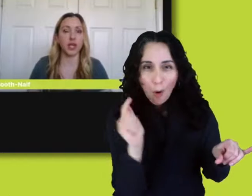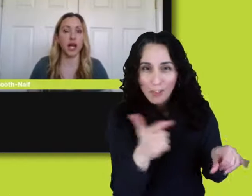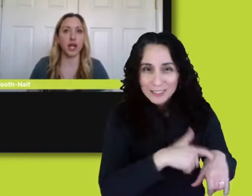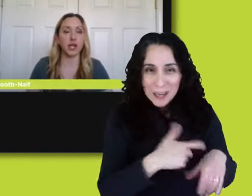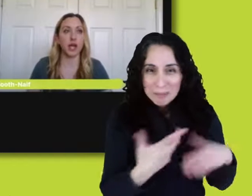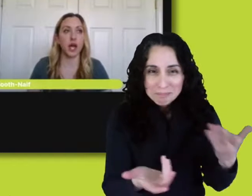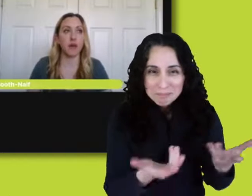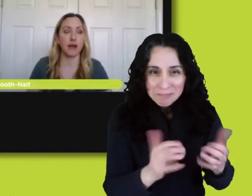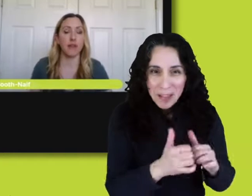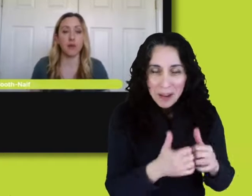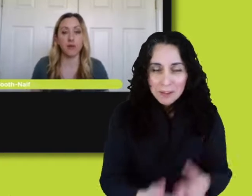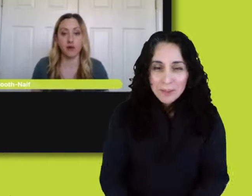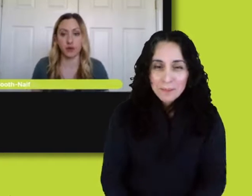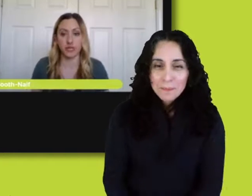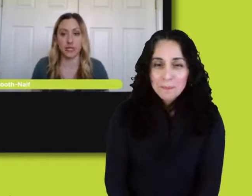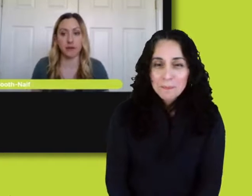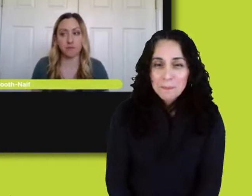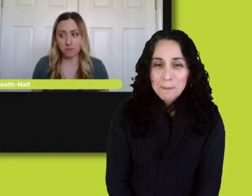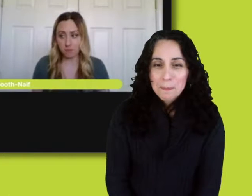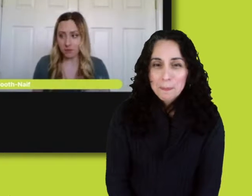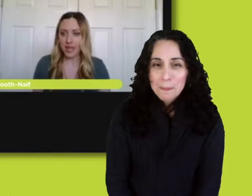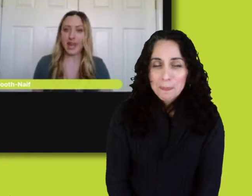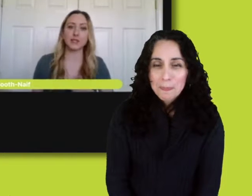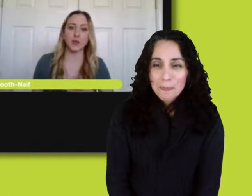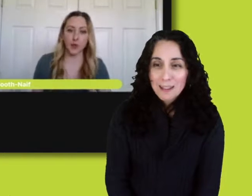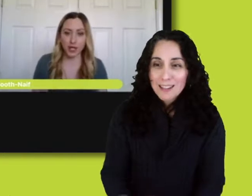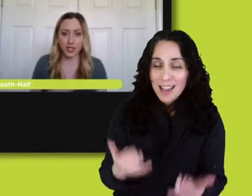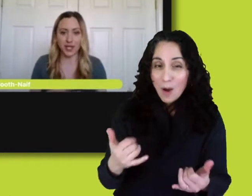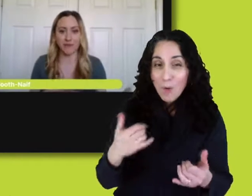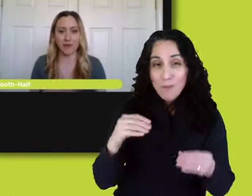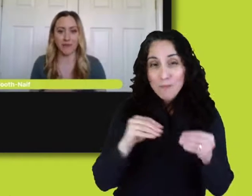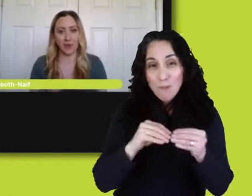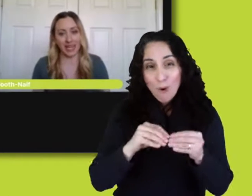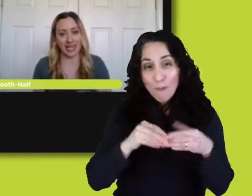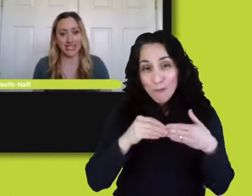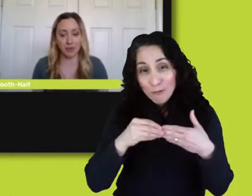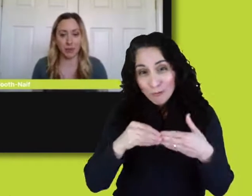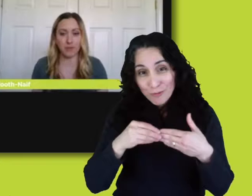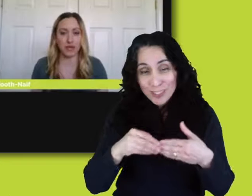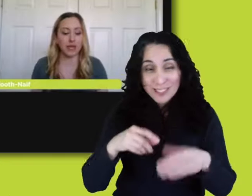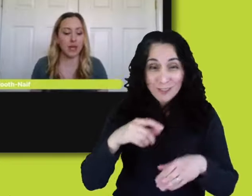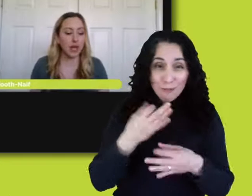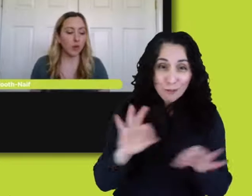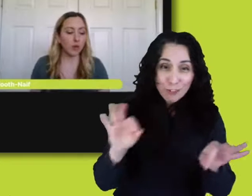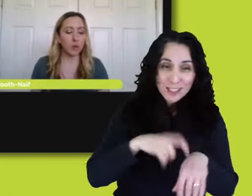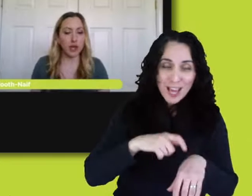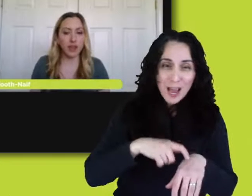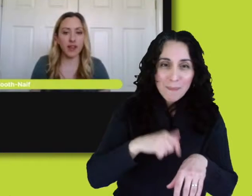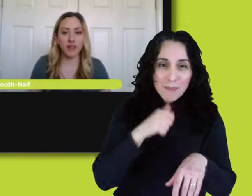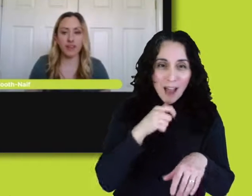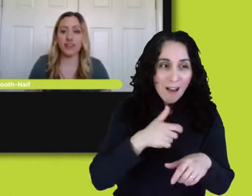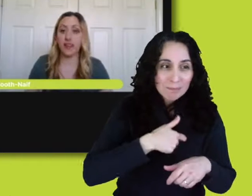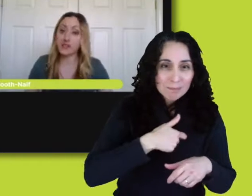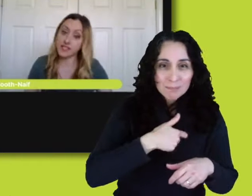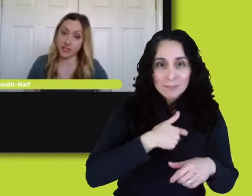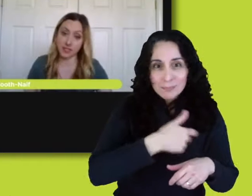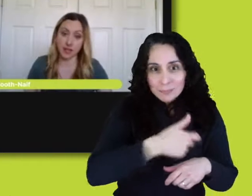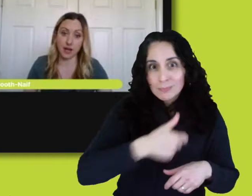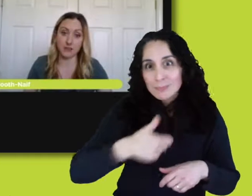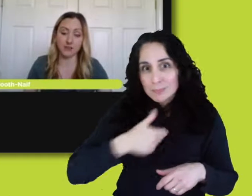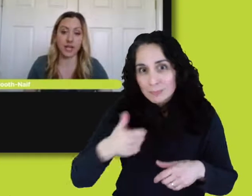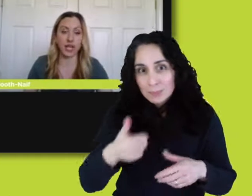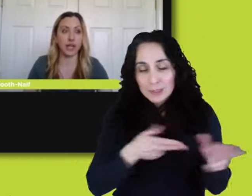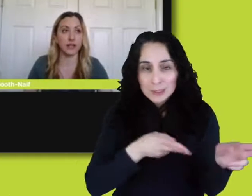been working on, now that we have more free time and not so rushed to get from point A to point B, we've been working on a lot of like life